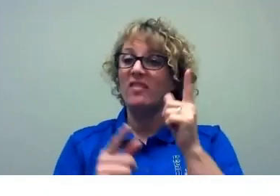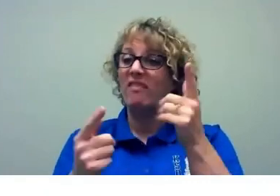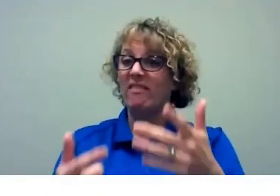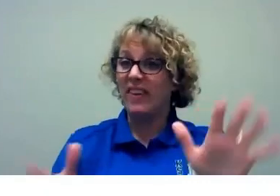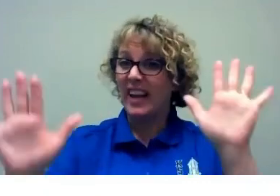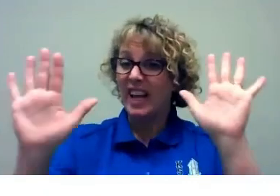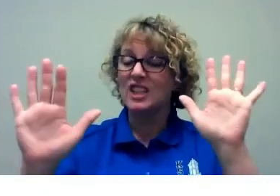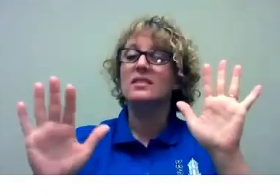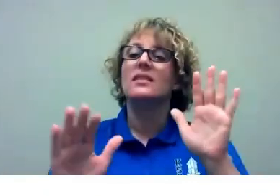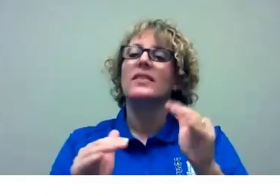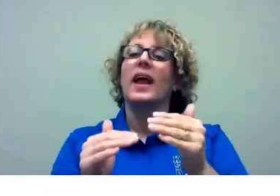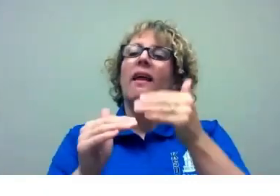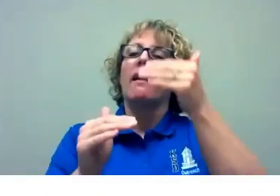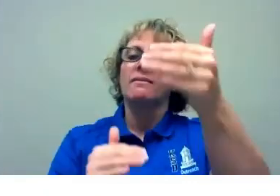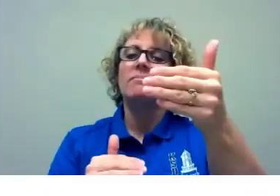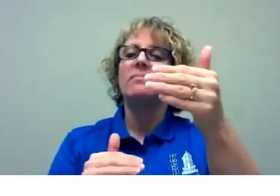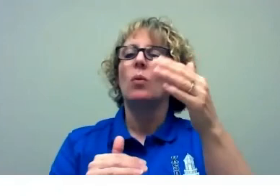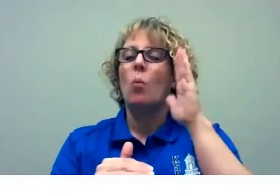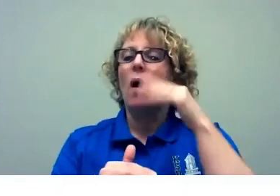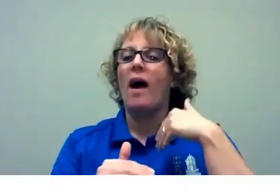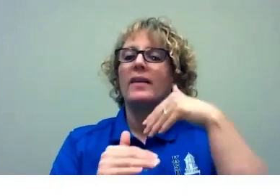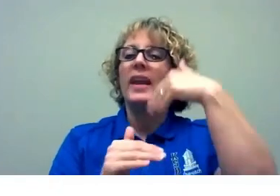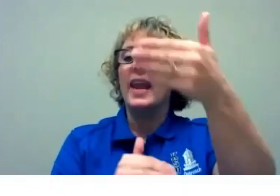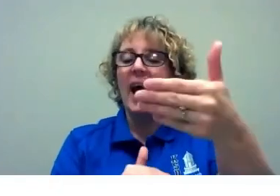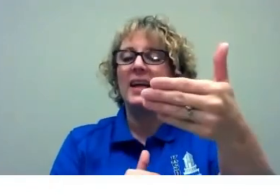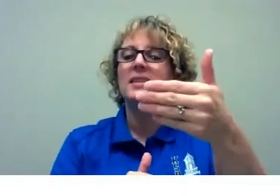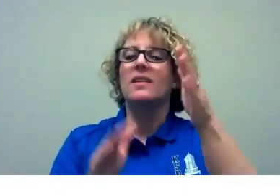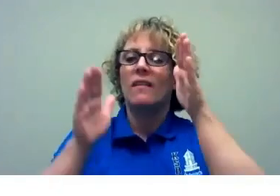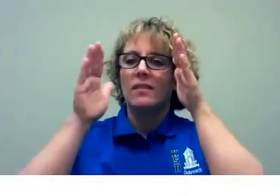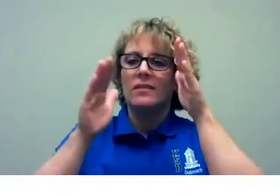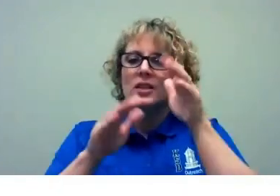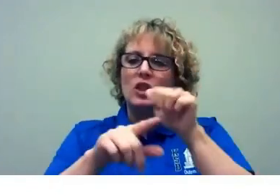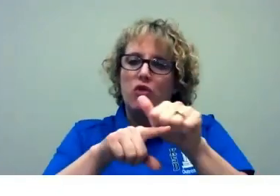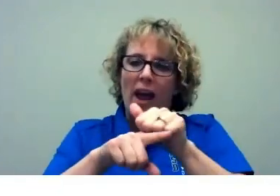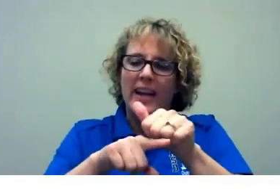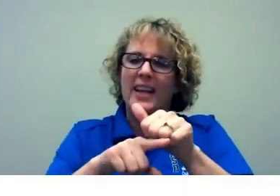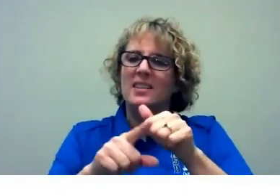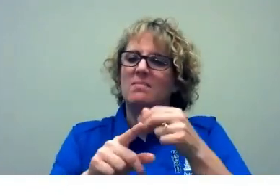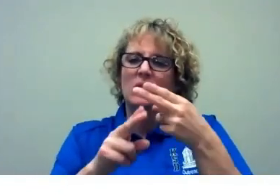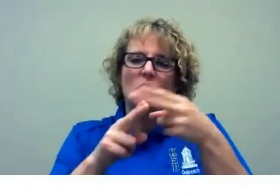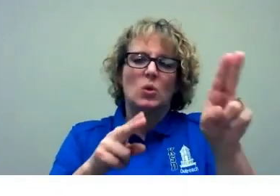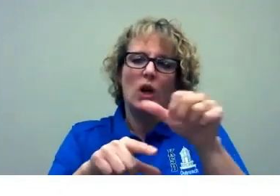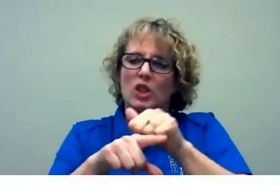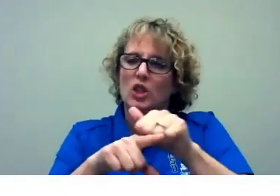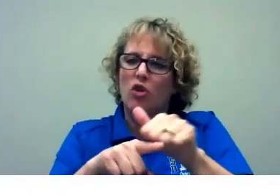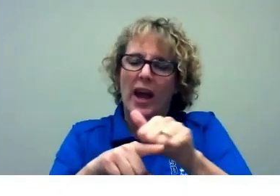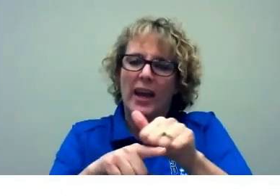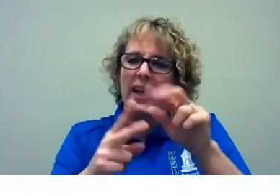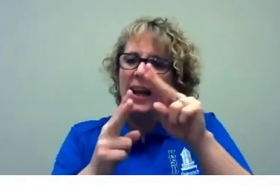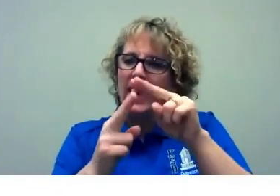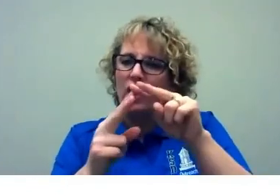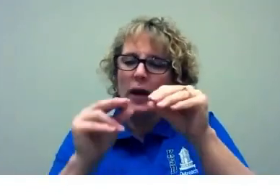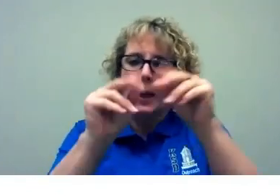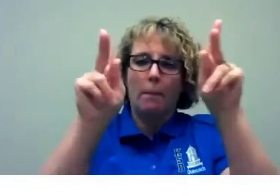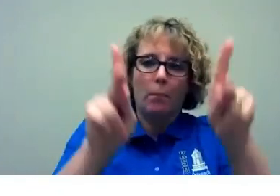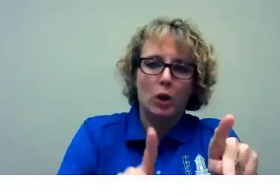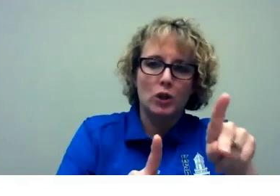If there aren't responses with the survey, you can't officially become a supporting peer, so we do need your responses.